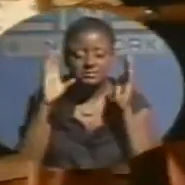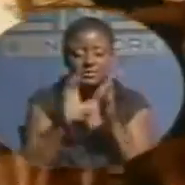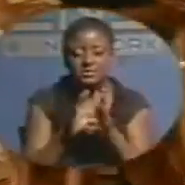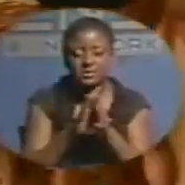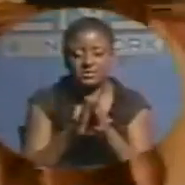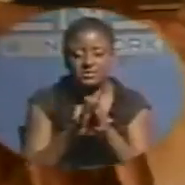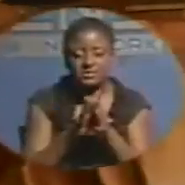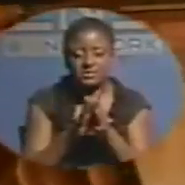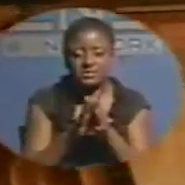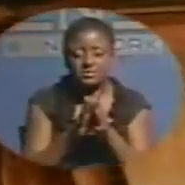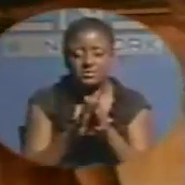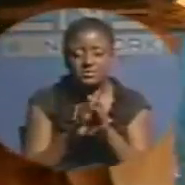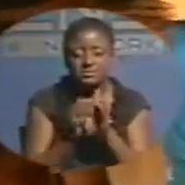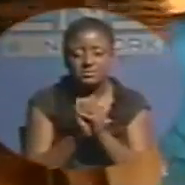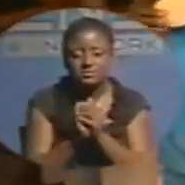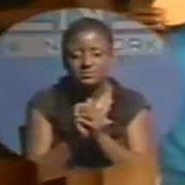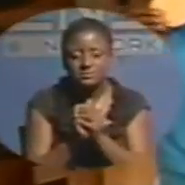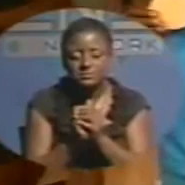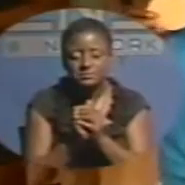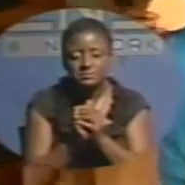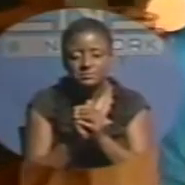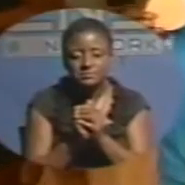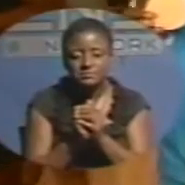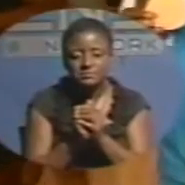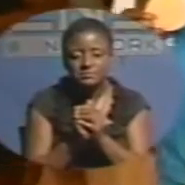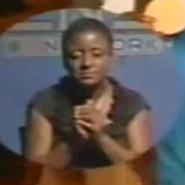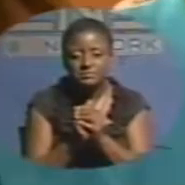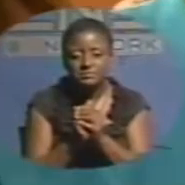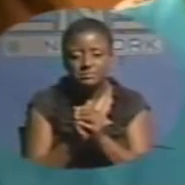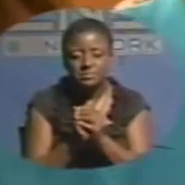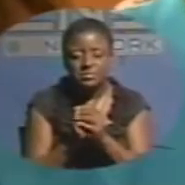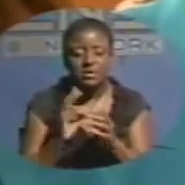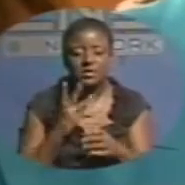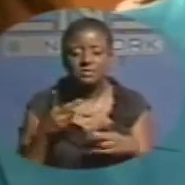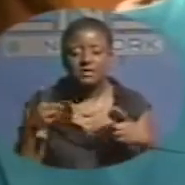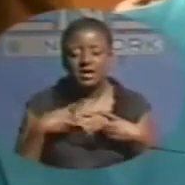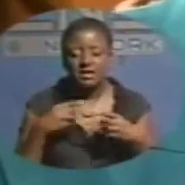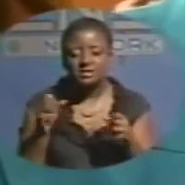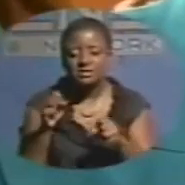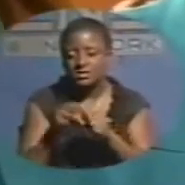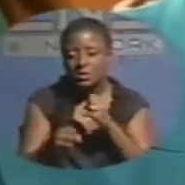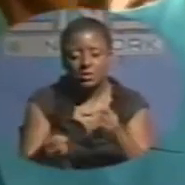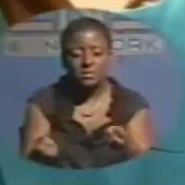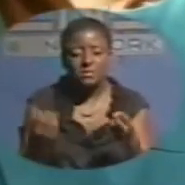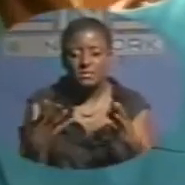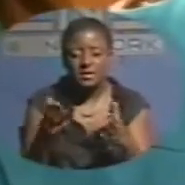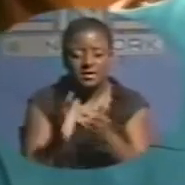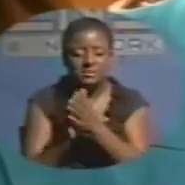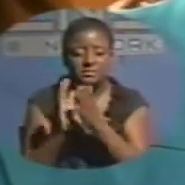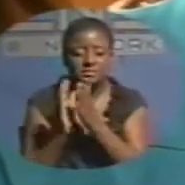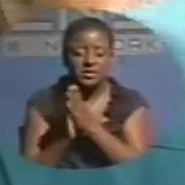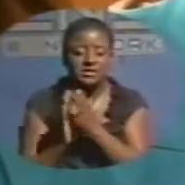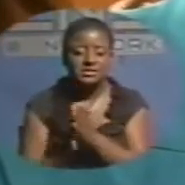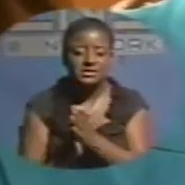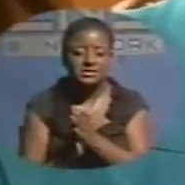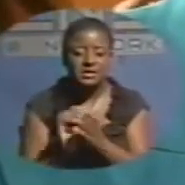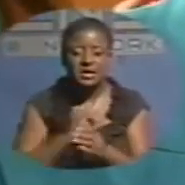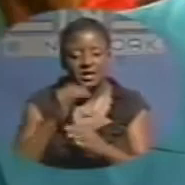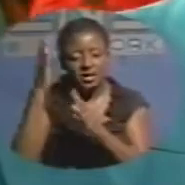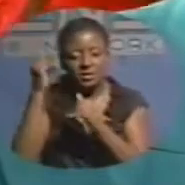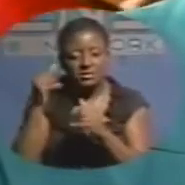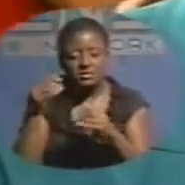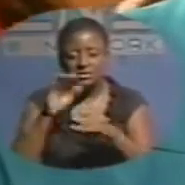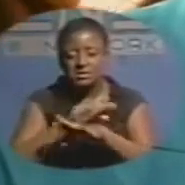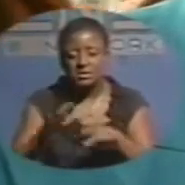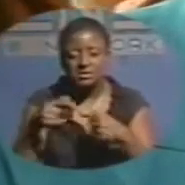want them to let it get to their head. They have had so much praise it done on their heads, and I hope it don't go